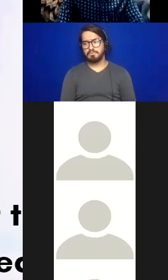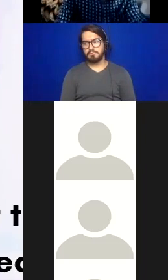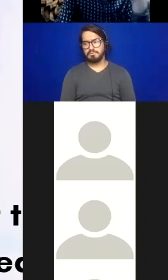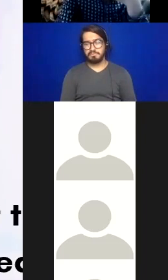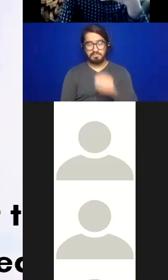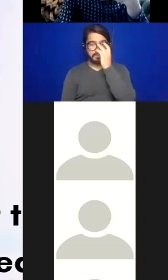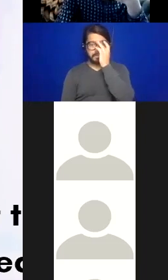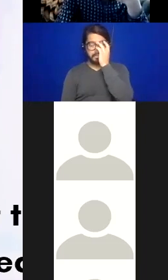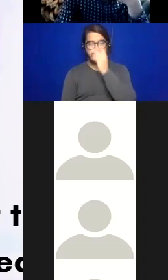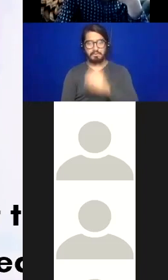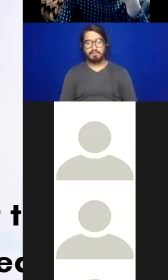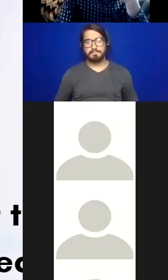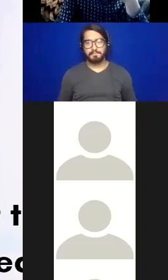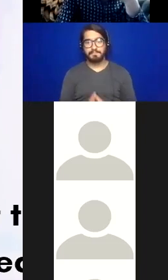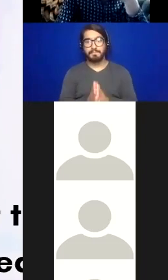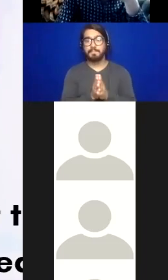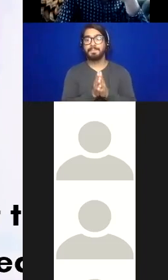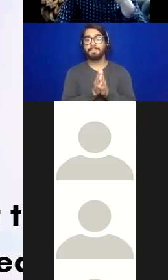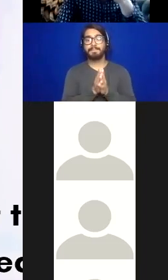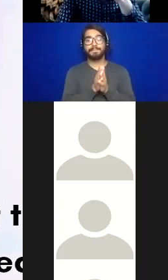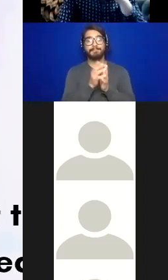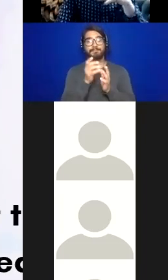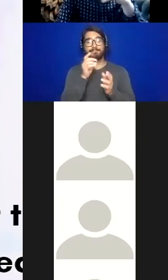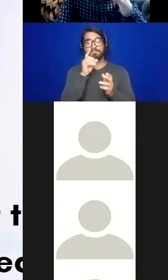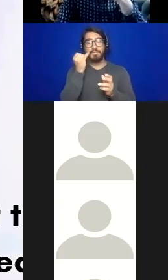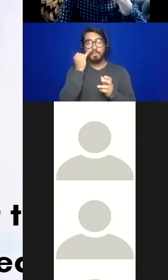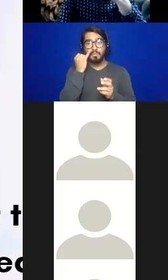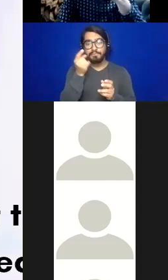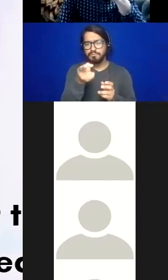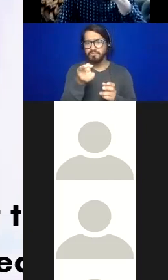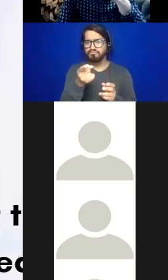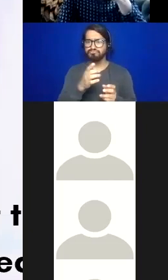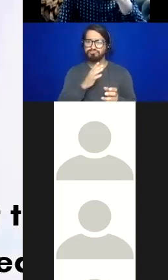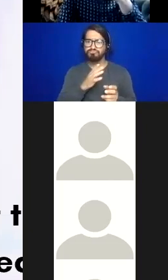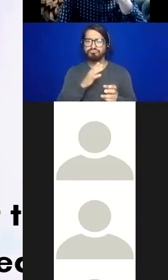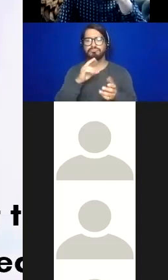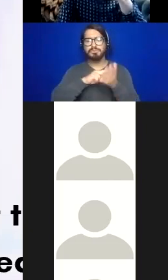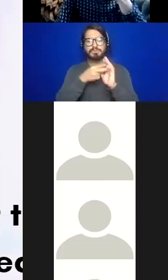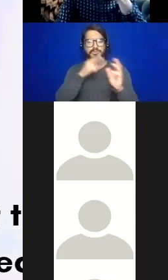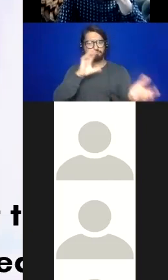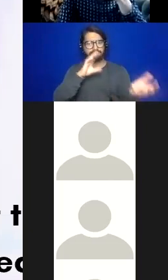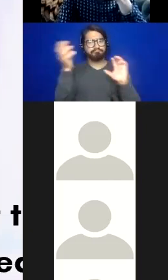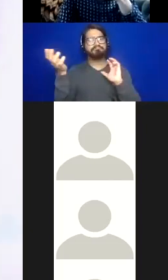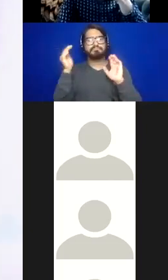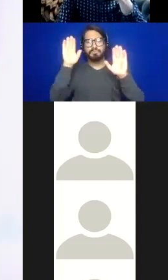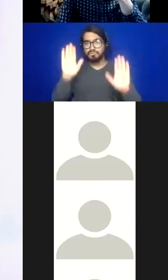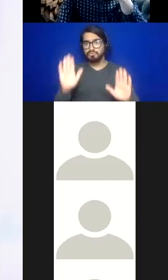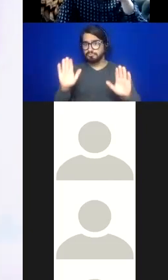Yes, so someone said, this way when you are unwell, you are still in control of your care. Yep, absolutely. It's super amazing and